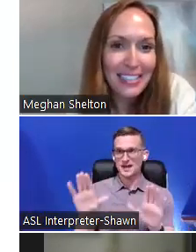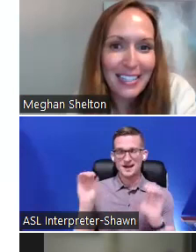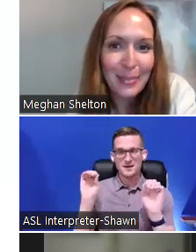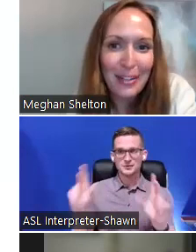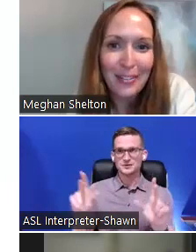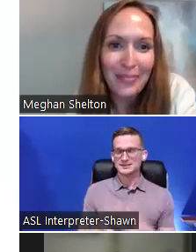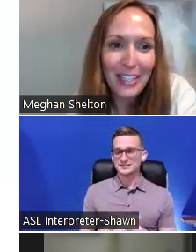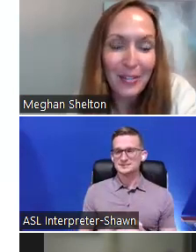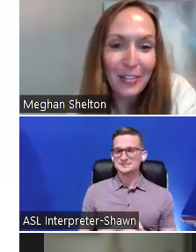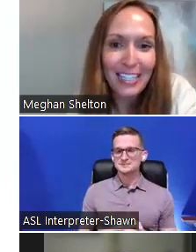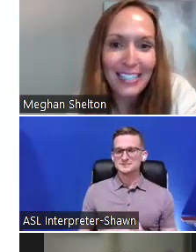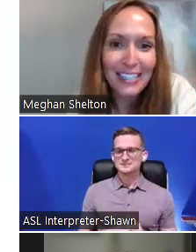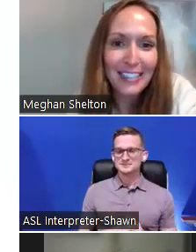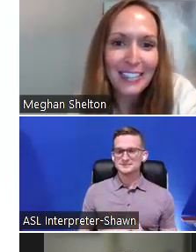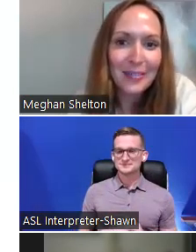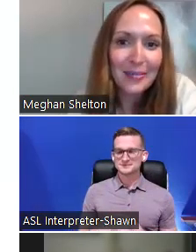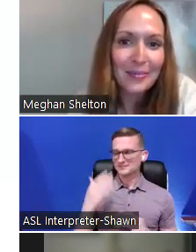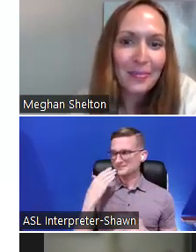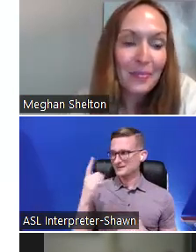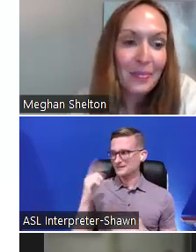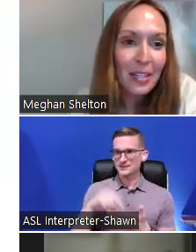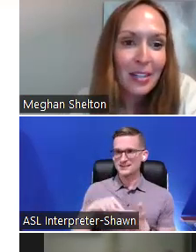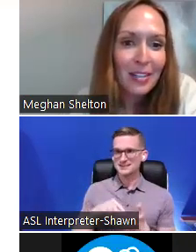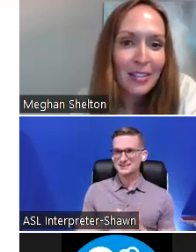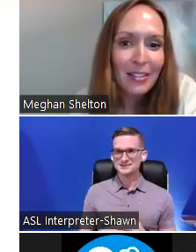updates as well. Thank you for this.